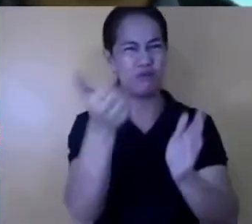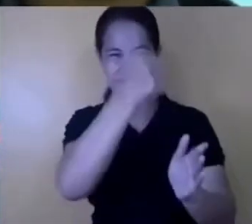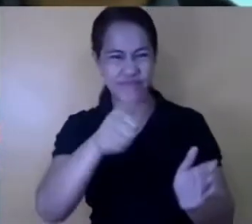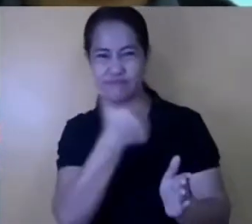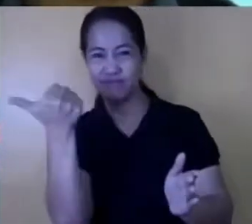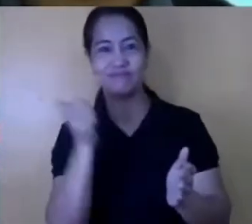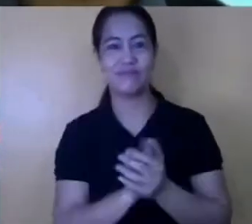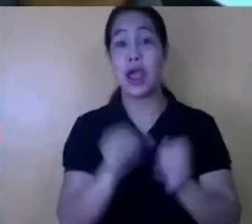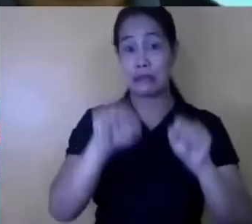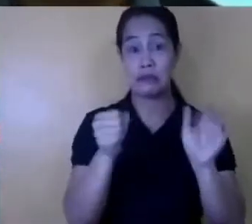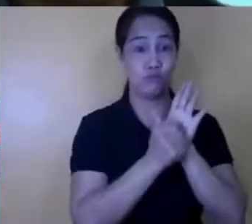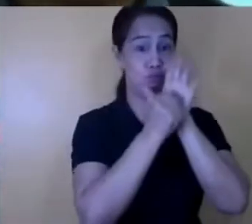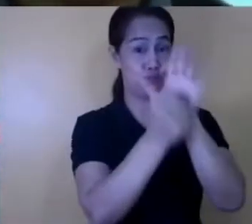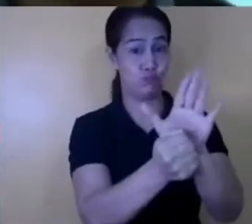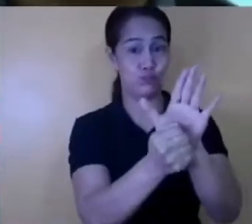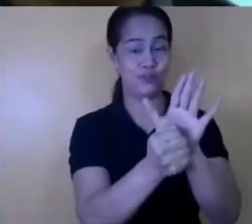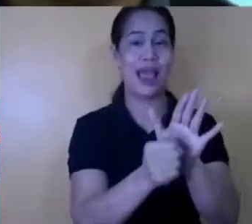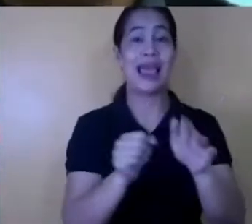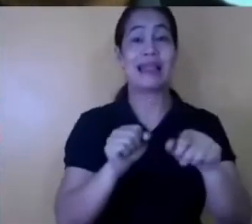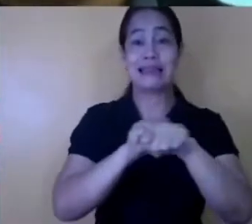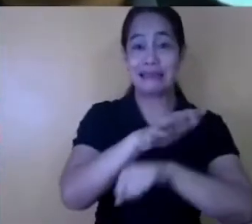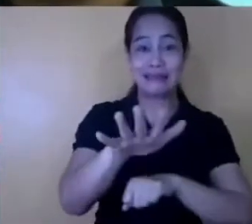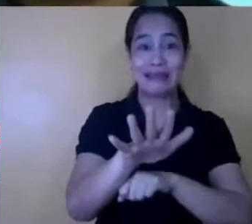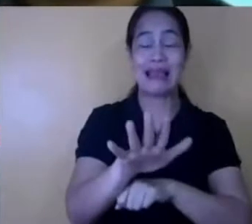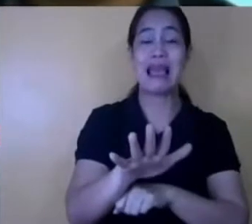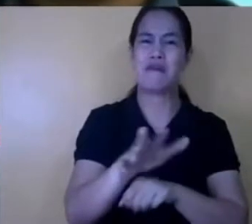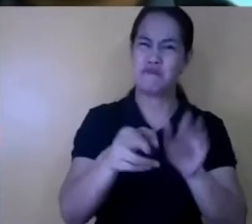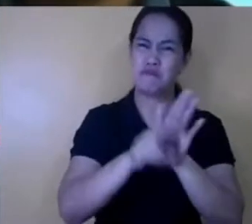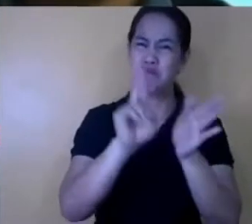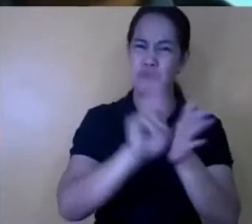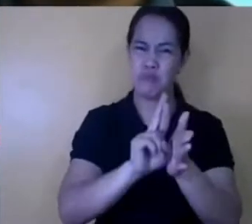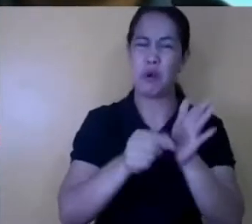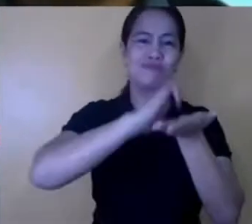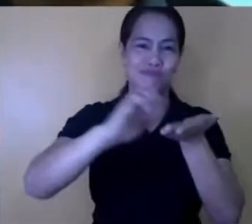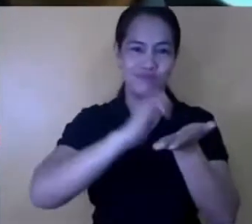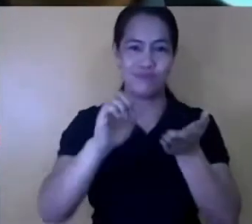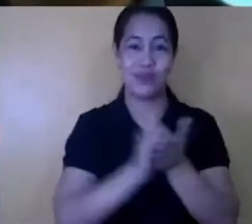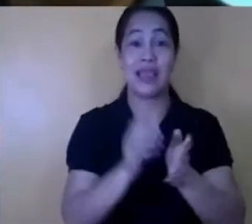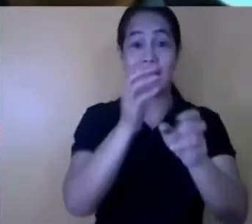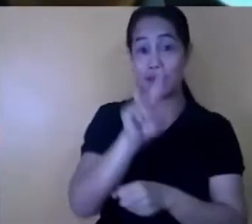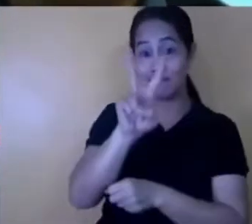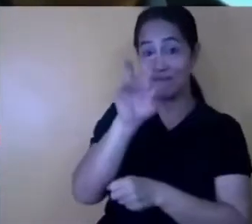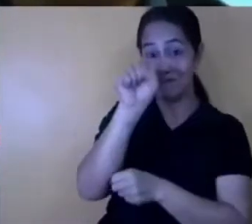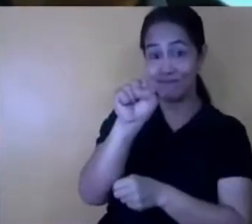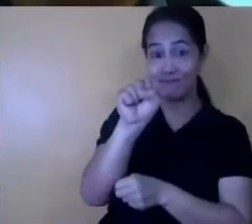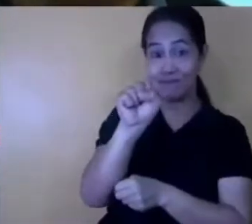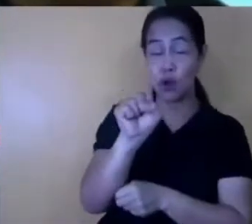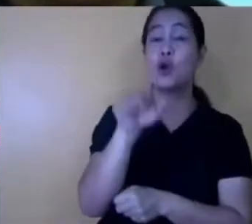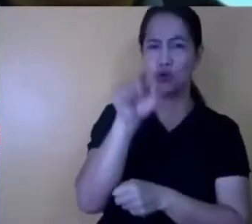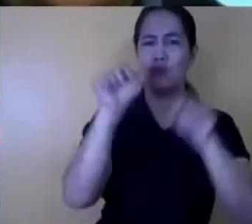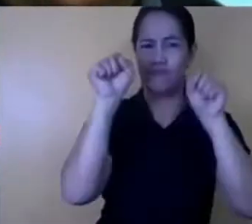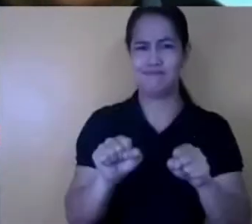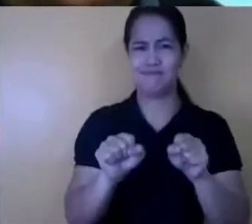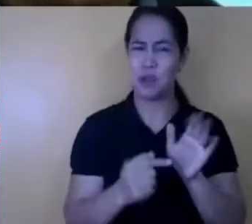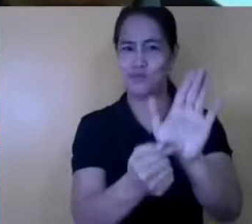shows impact of regularly reviewing one's teaching practice. You get VS because you were able to exhibit an